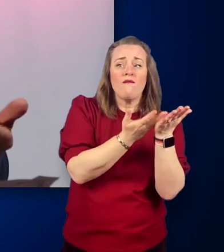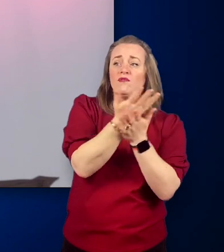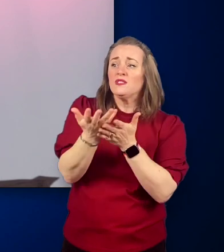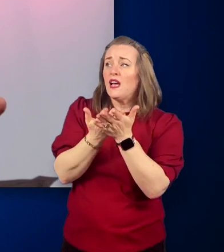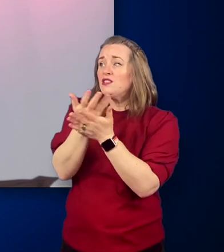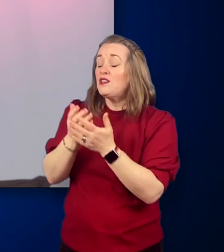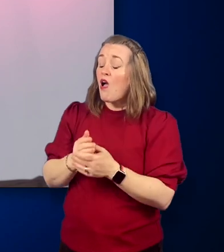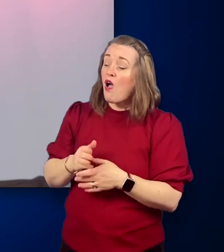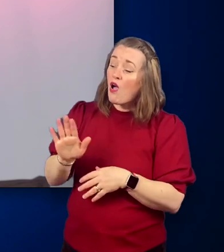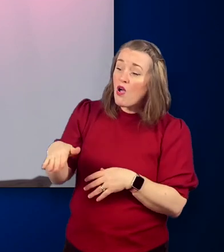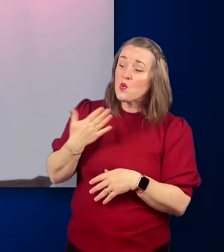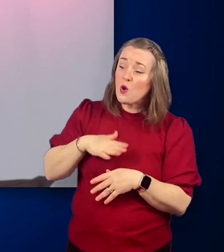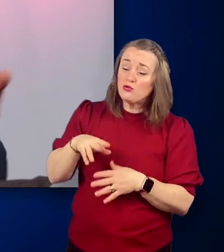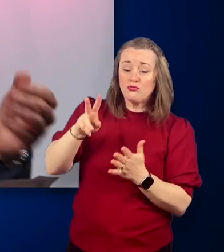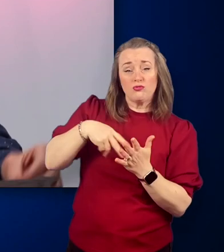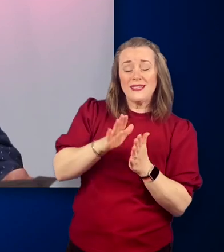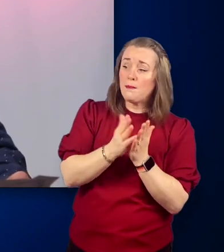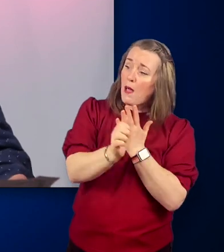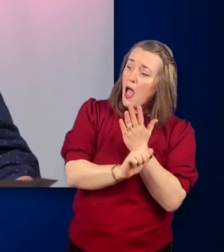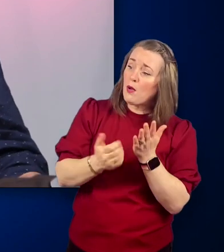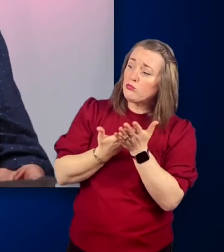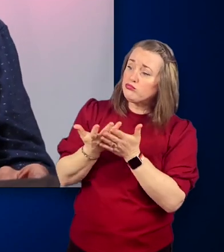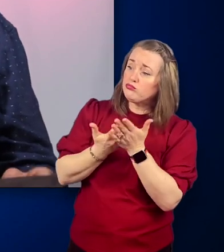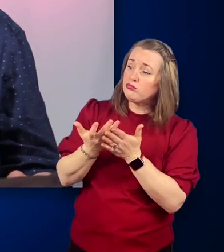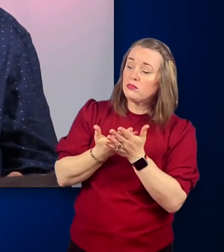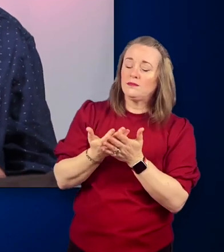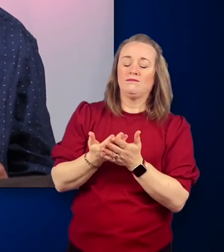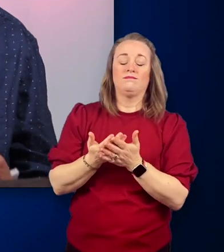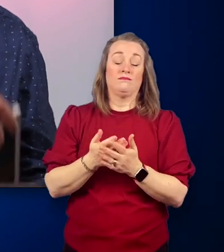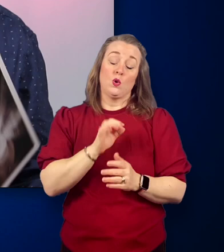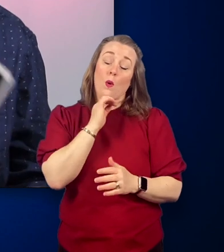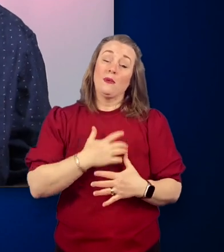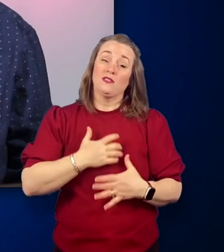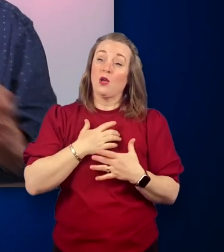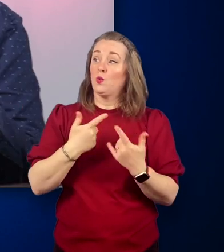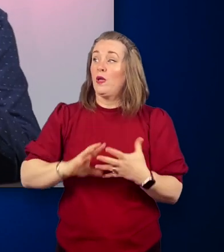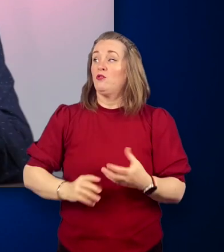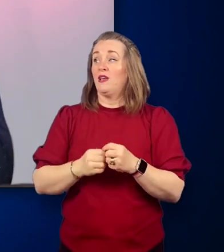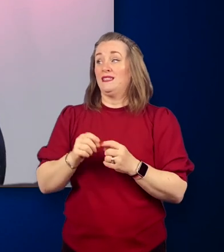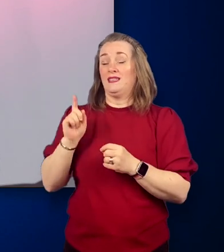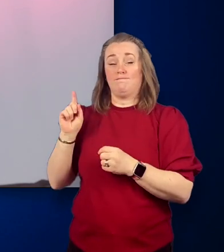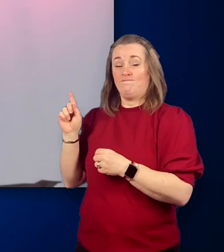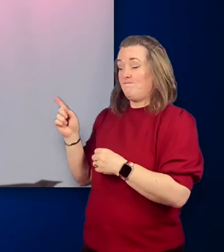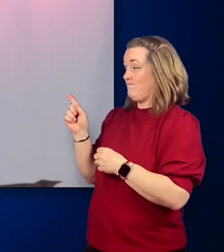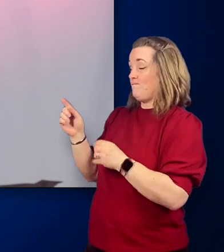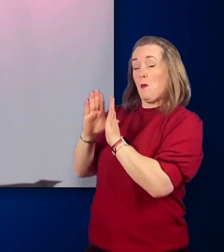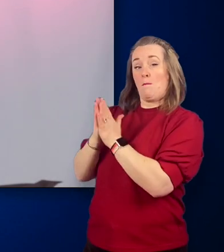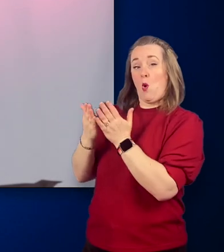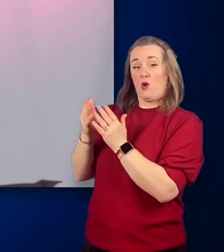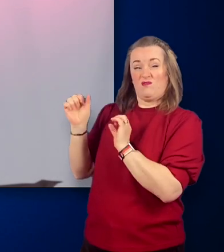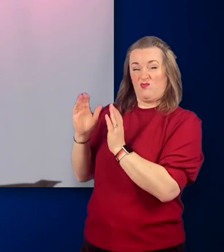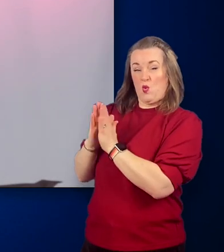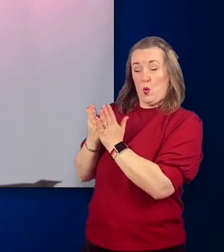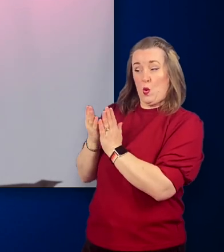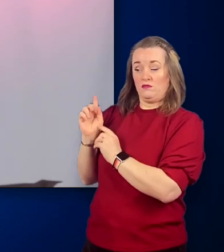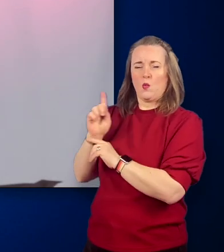to read the Bible together with a friend? You'd be surprised. We produced this, which was a little book that's just Mark's